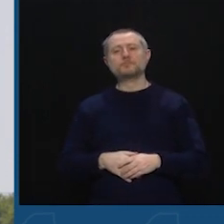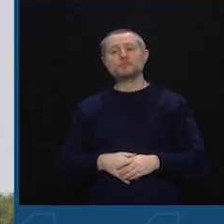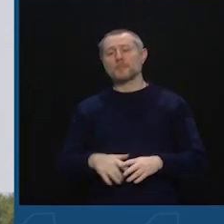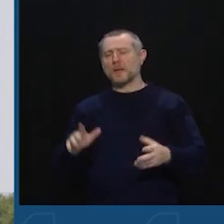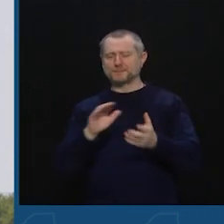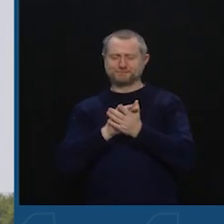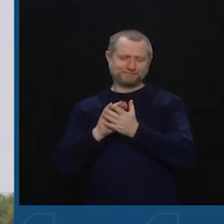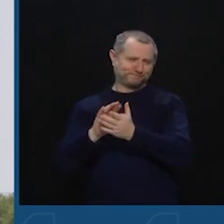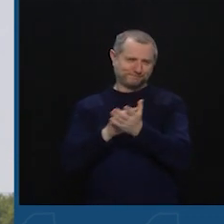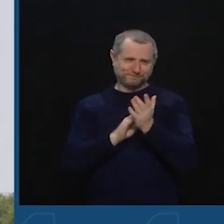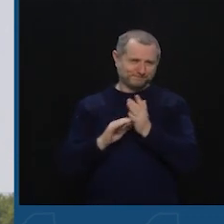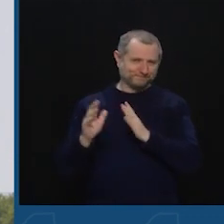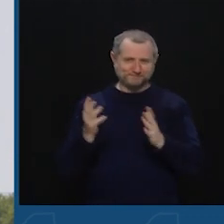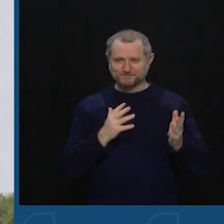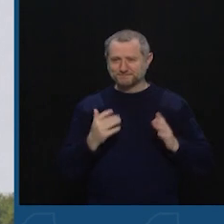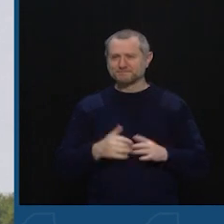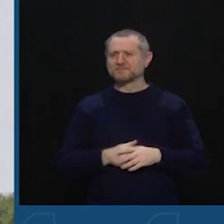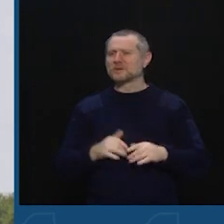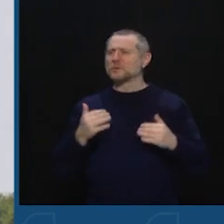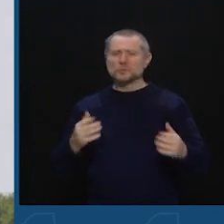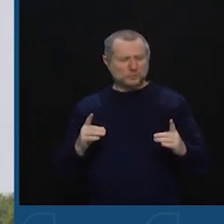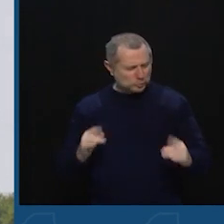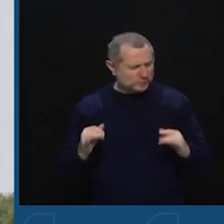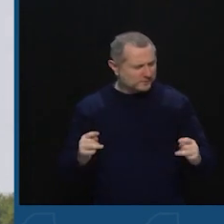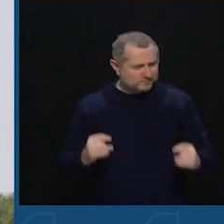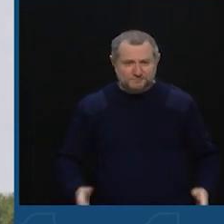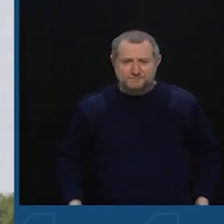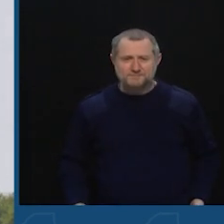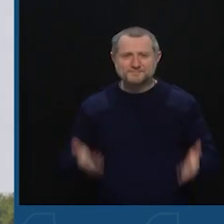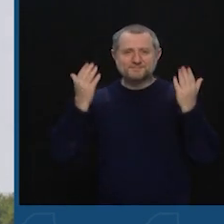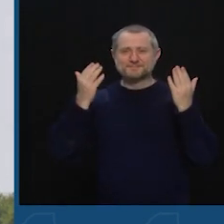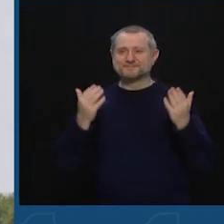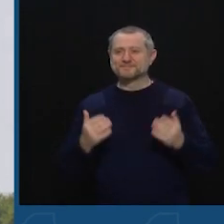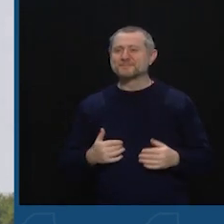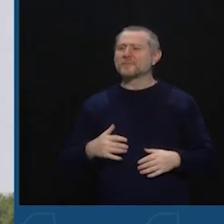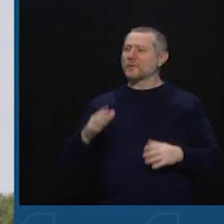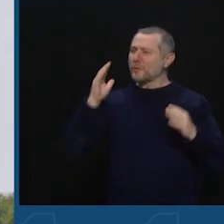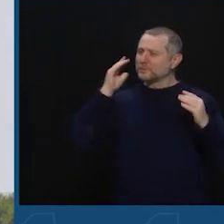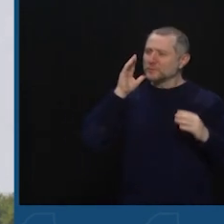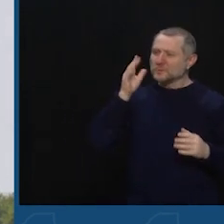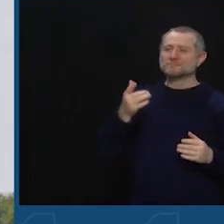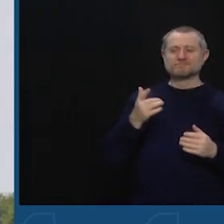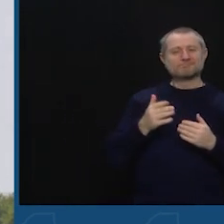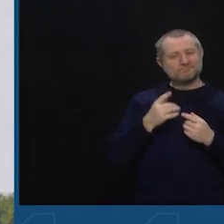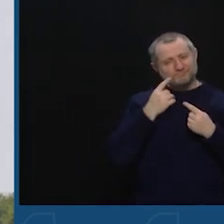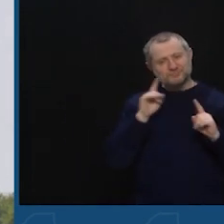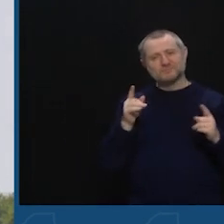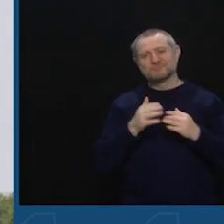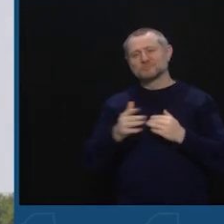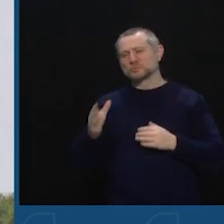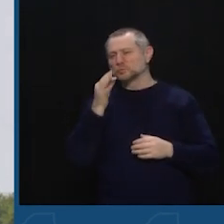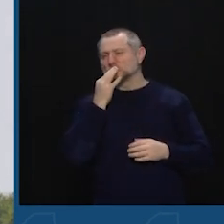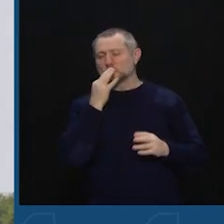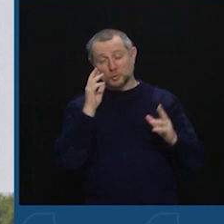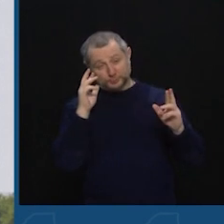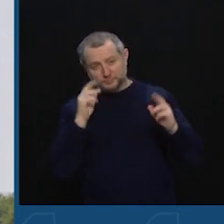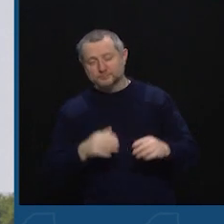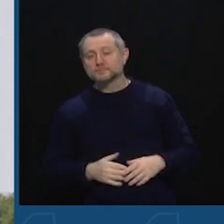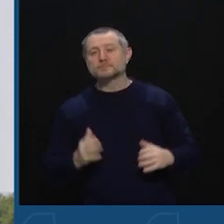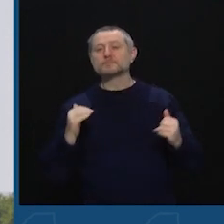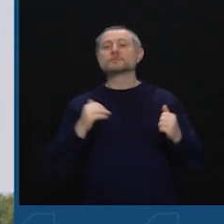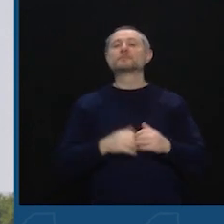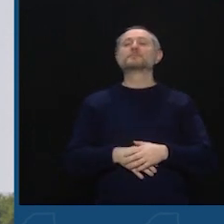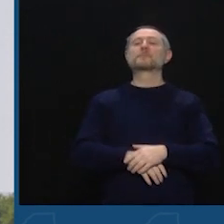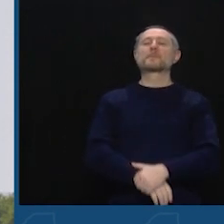Let's do it. Let's do it. And they've all heard us, and I hope that we'll be successful with that announcement very soon as well. Also,